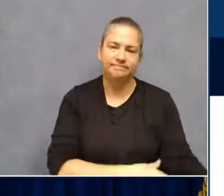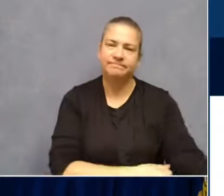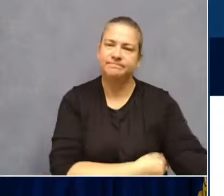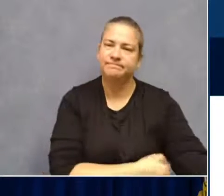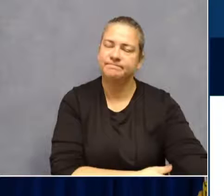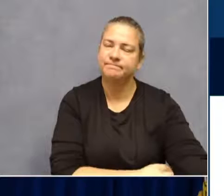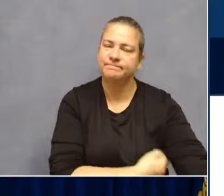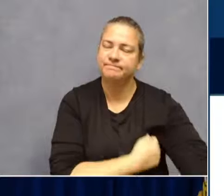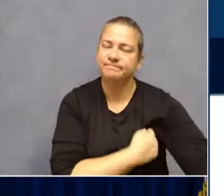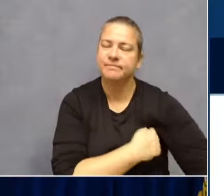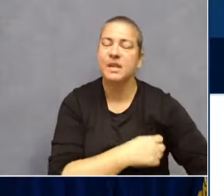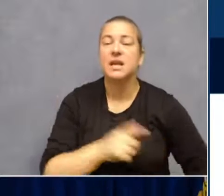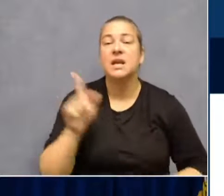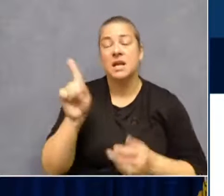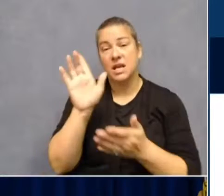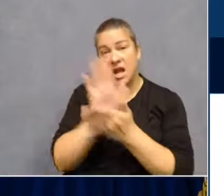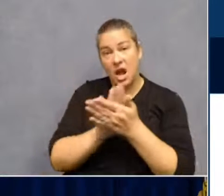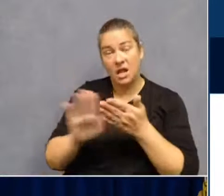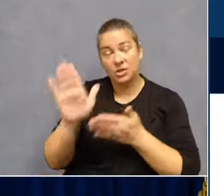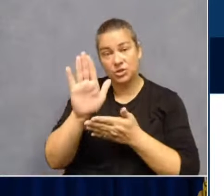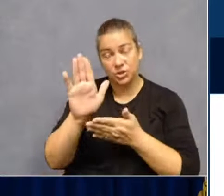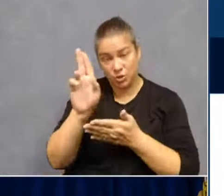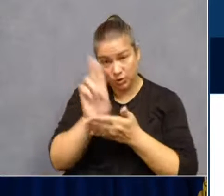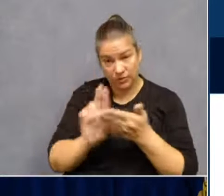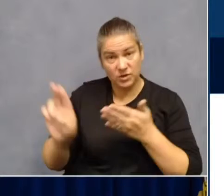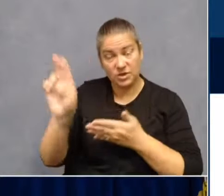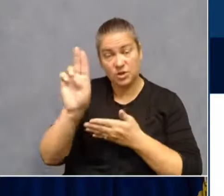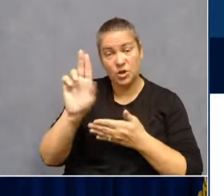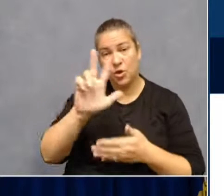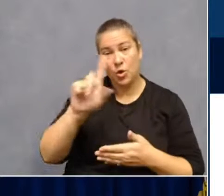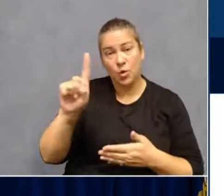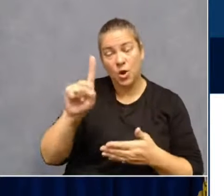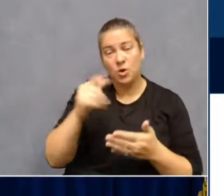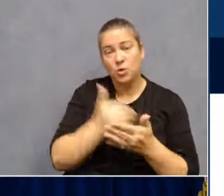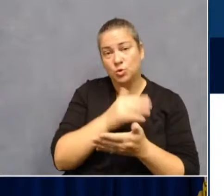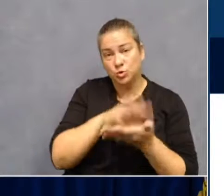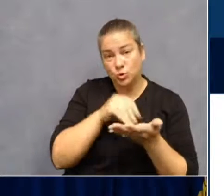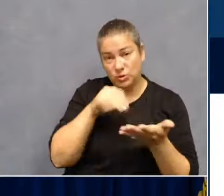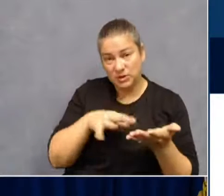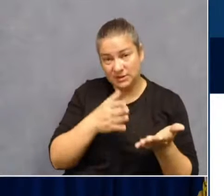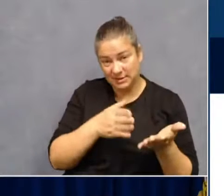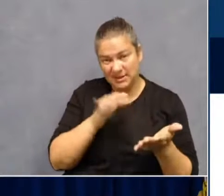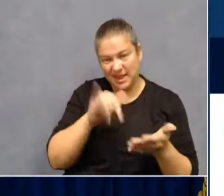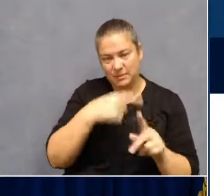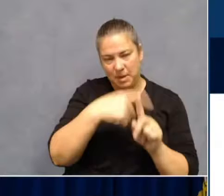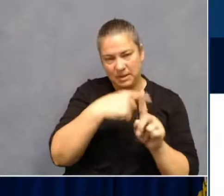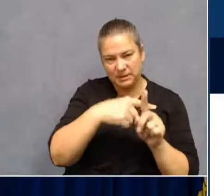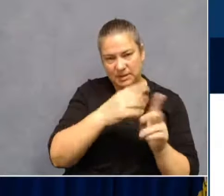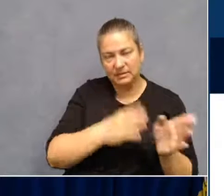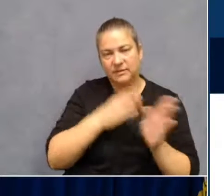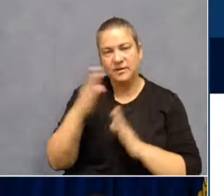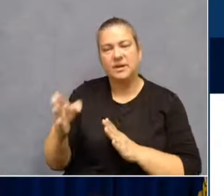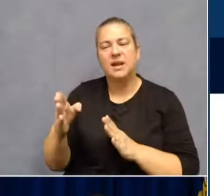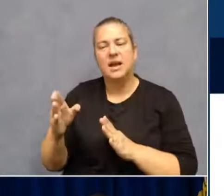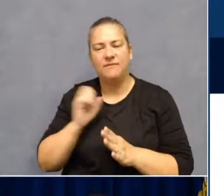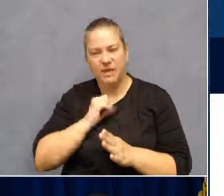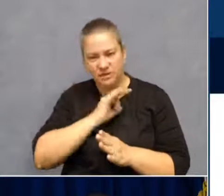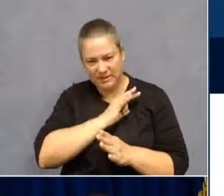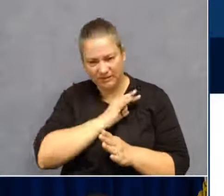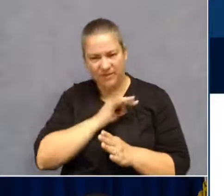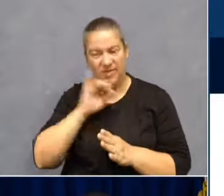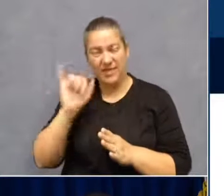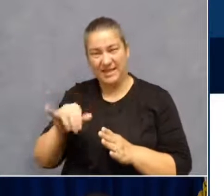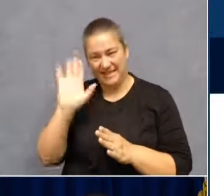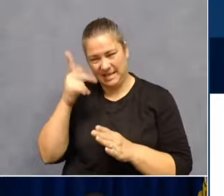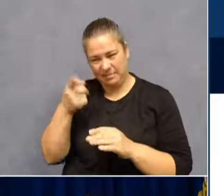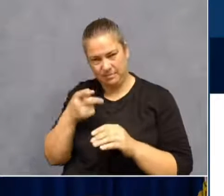Colleges and universities, 31 new students, 0 new faculty and staff. Positive here, as it seems like the growth there is starting to